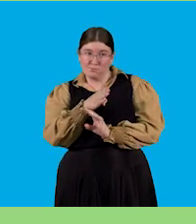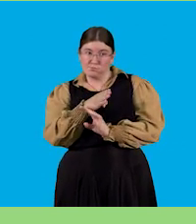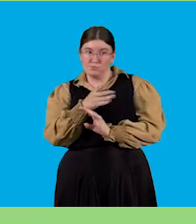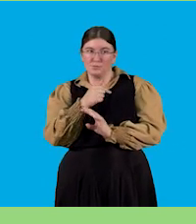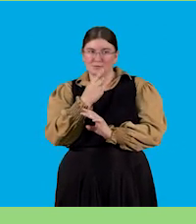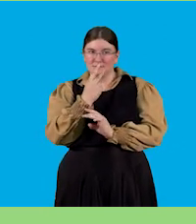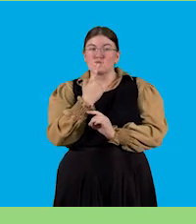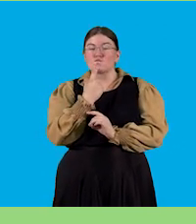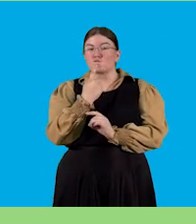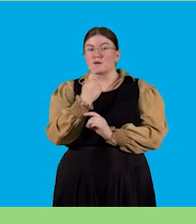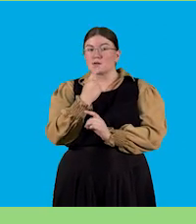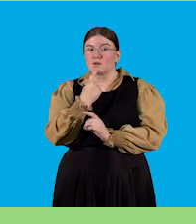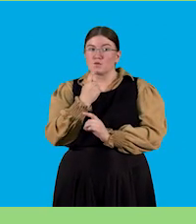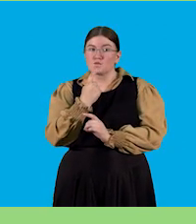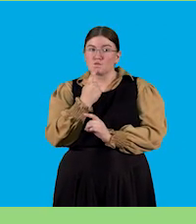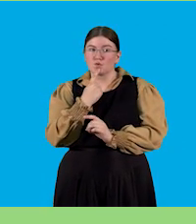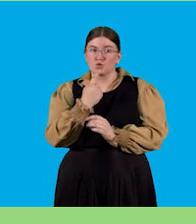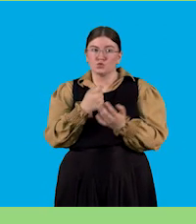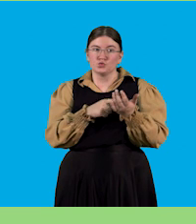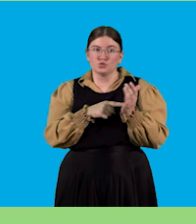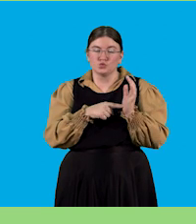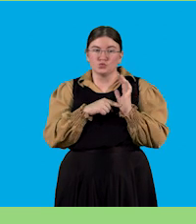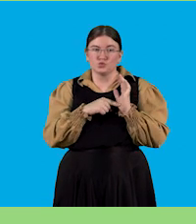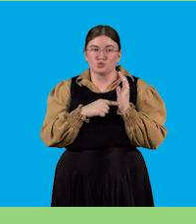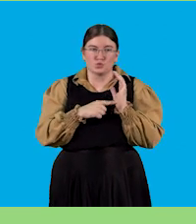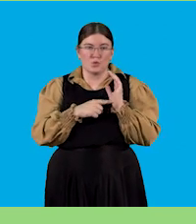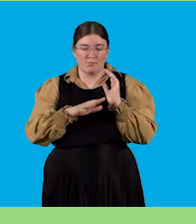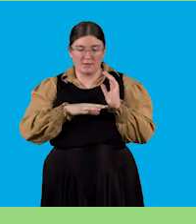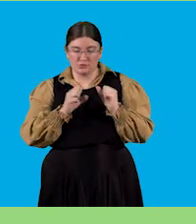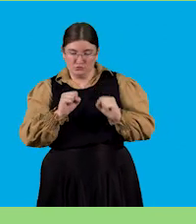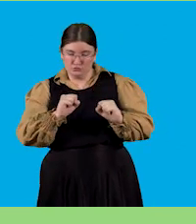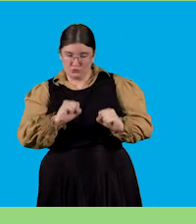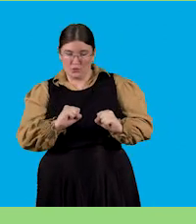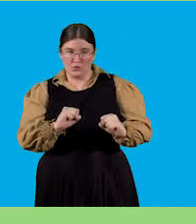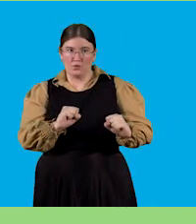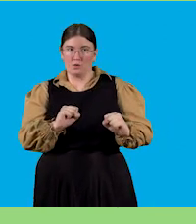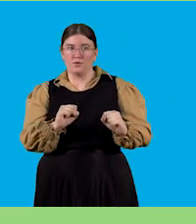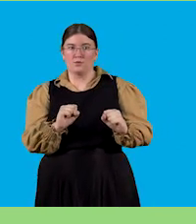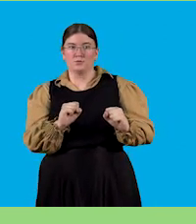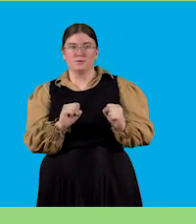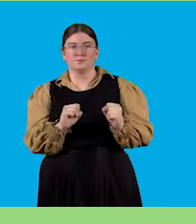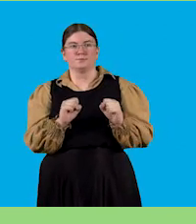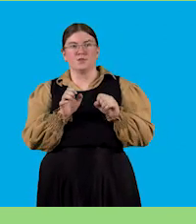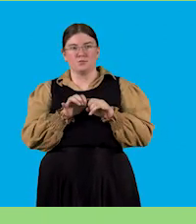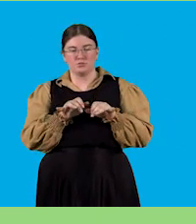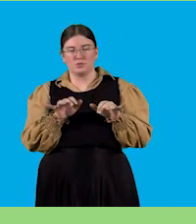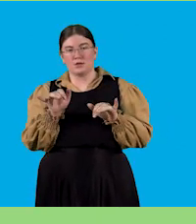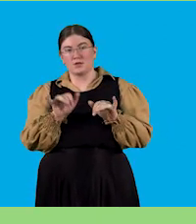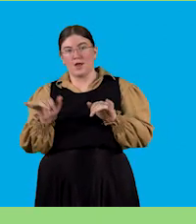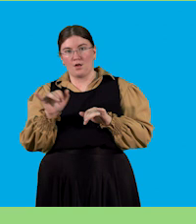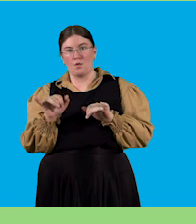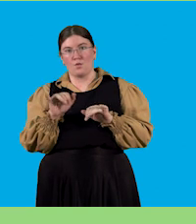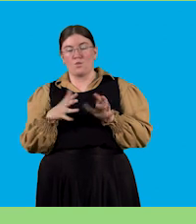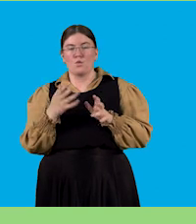we could say that the red particles show an area of high concentration, and